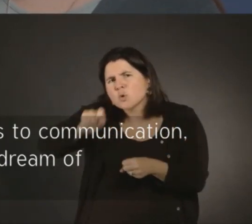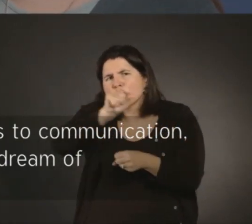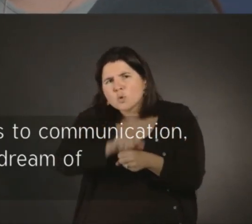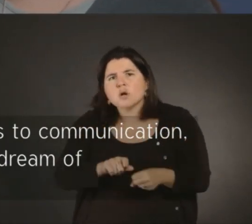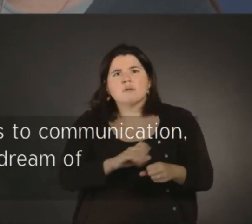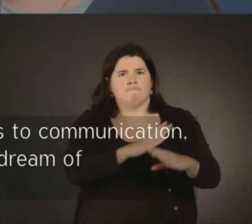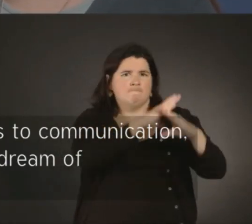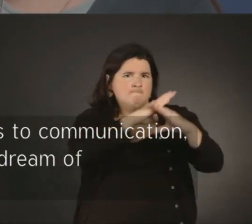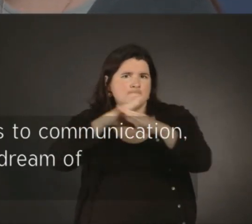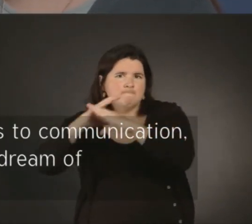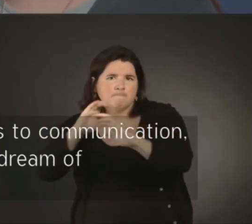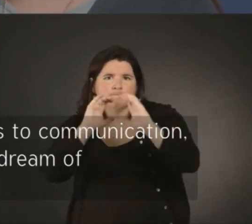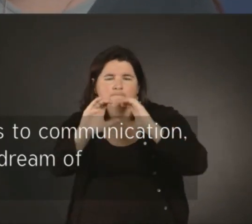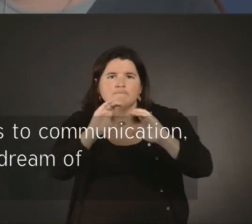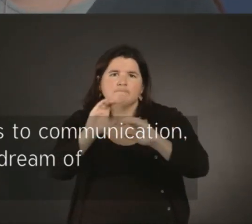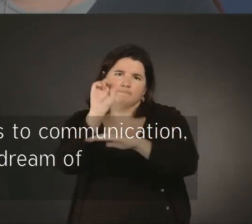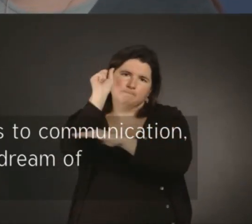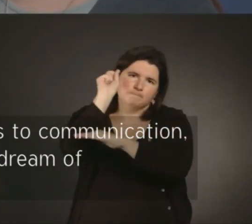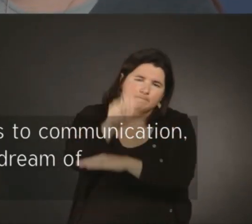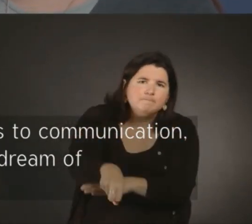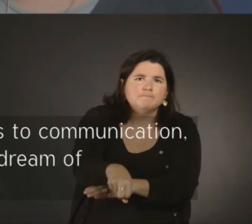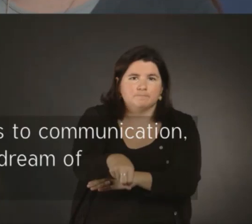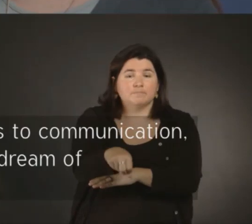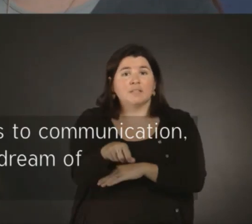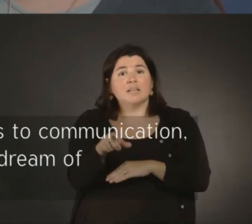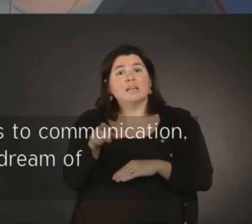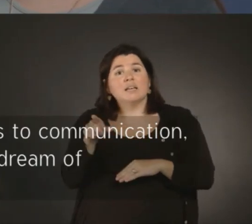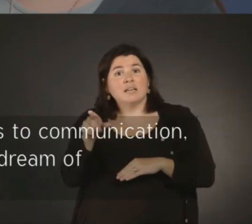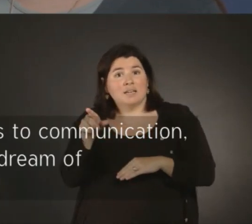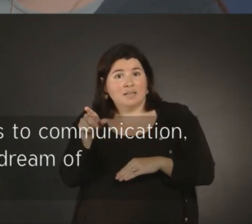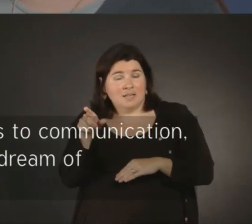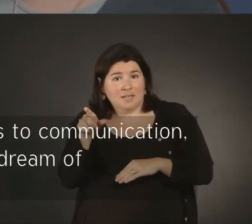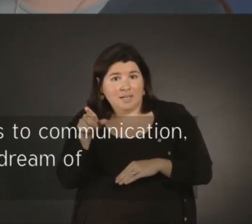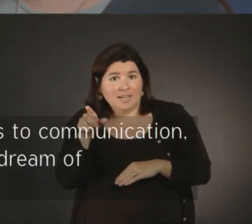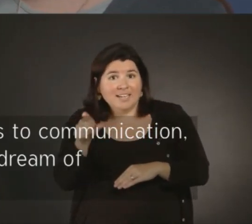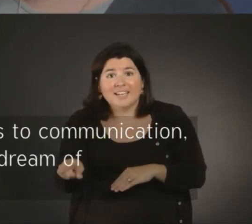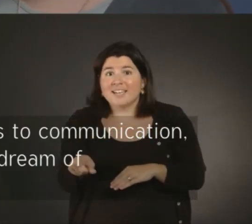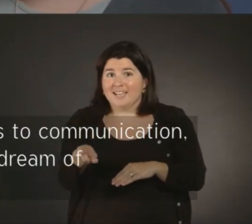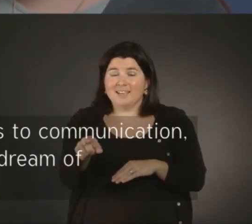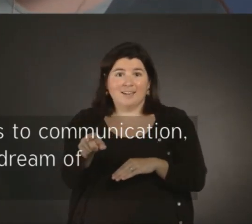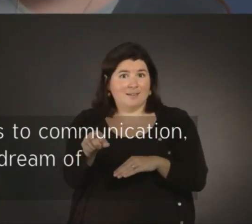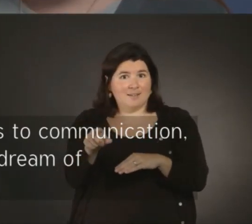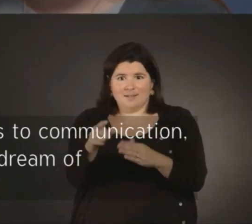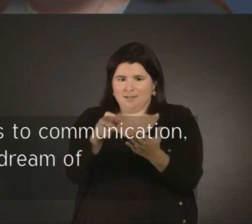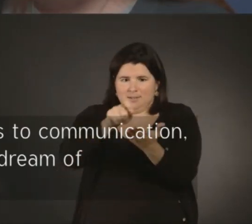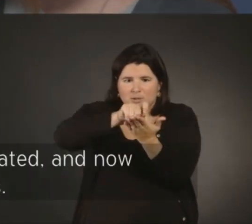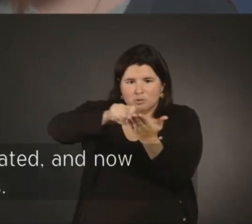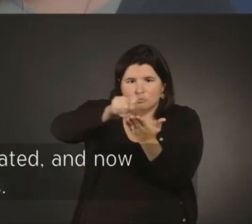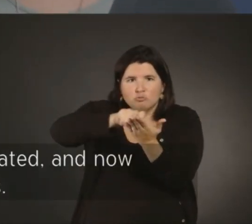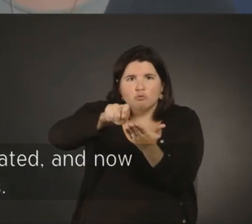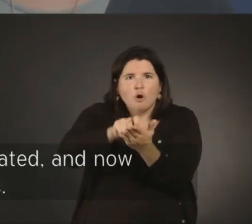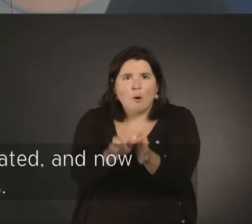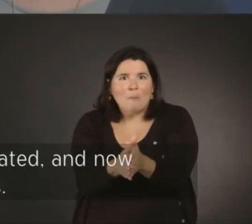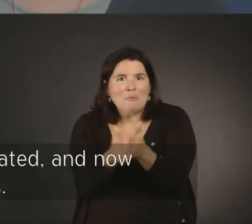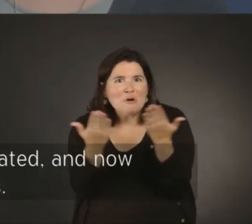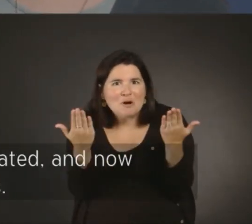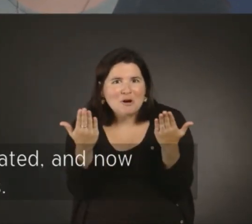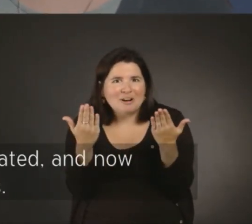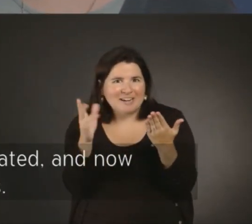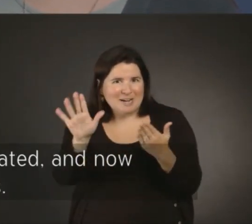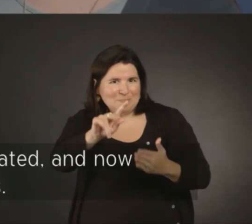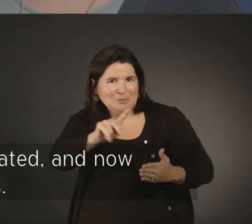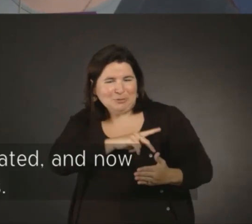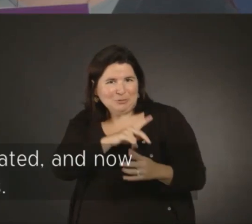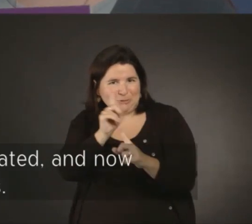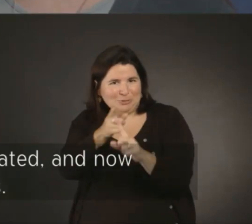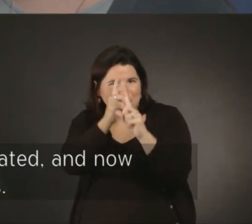overcome obstacles to communication and has since been able to achieve a personal dream of authorship. With his family's